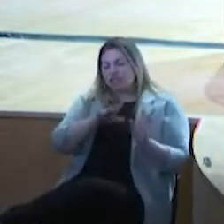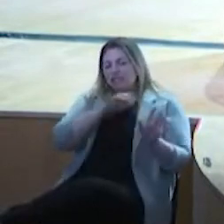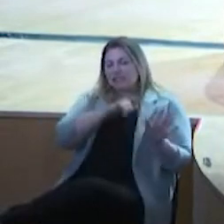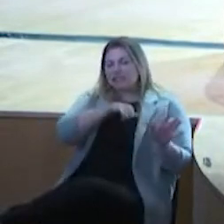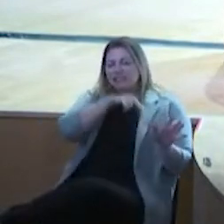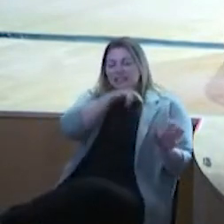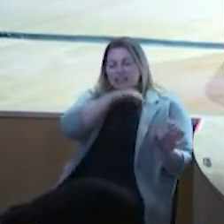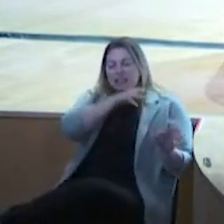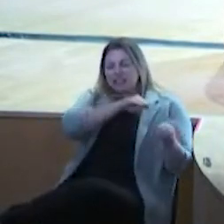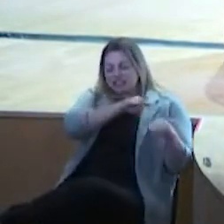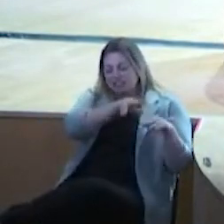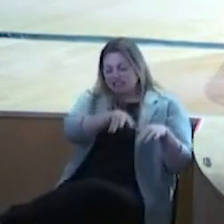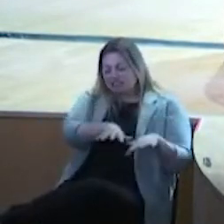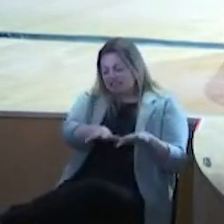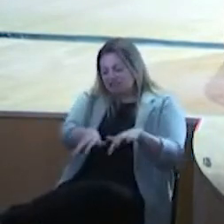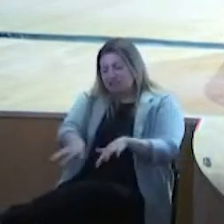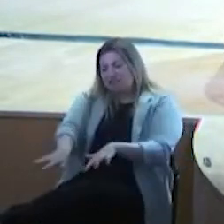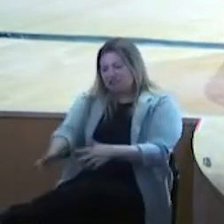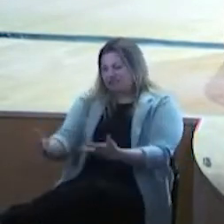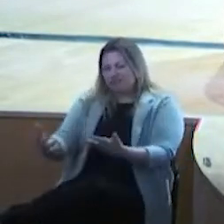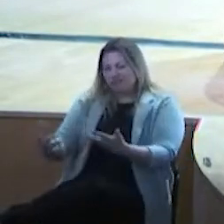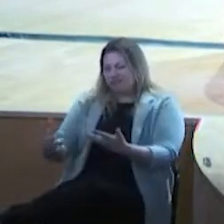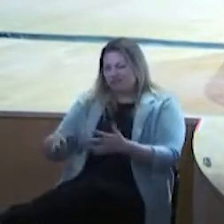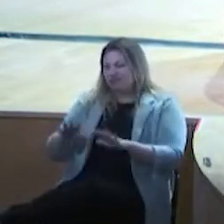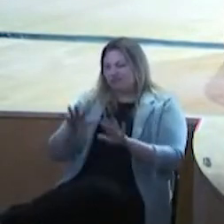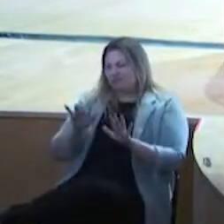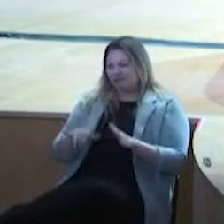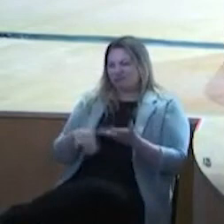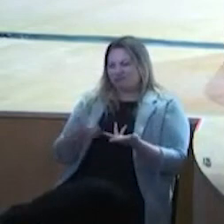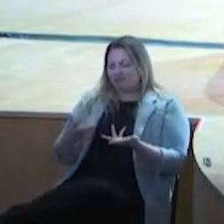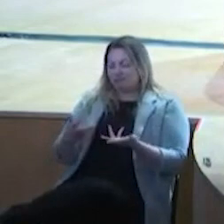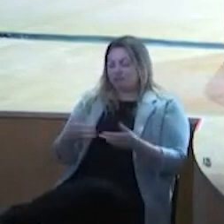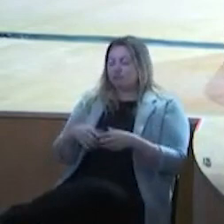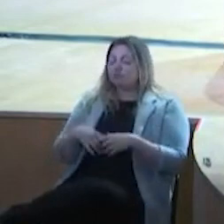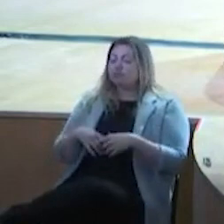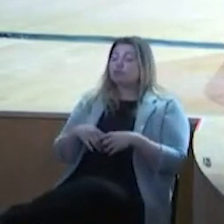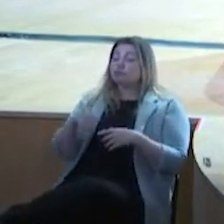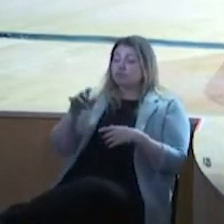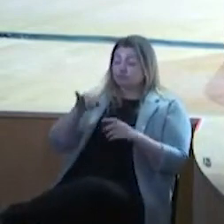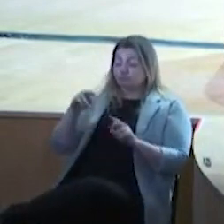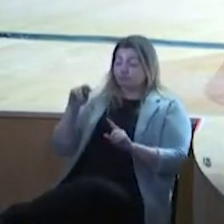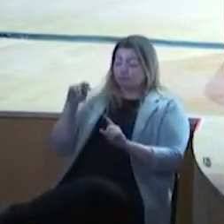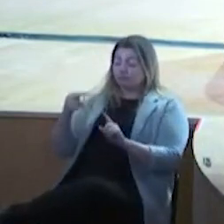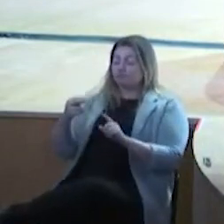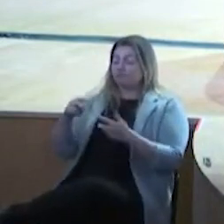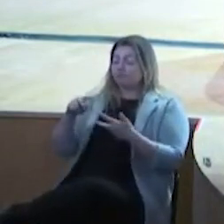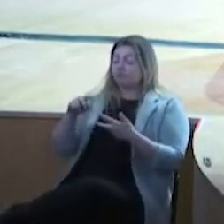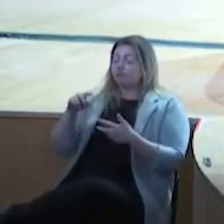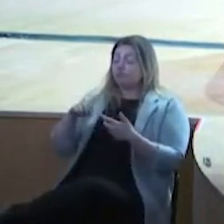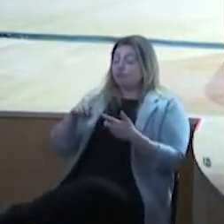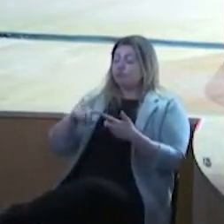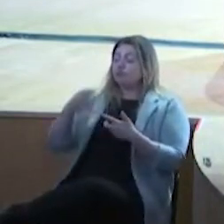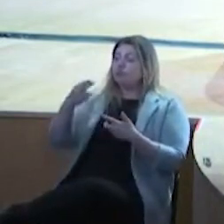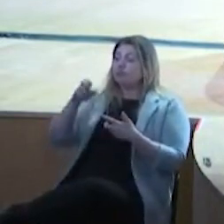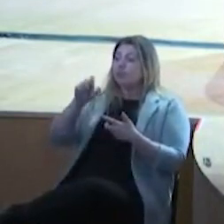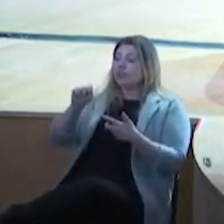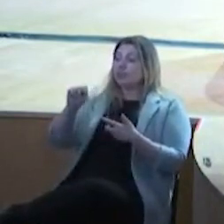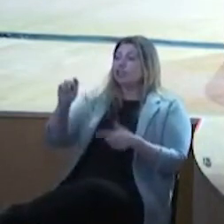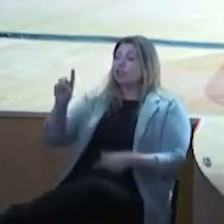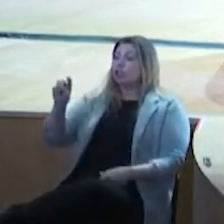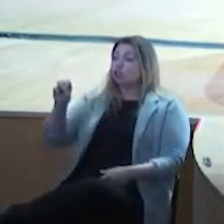contaminants. When we look at it from a heat dome perspective, we have a risk